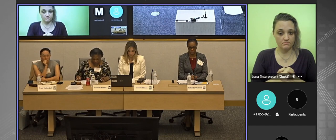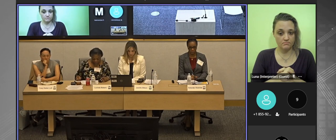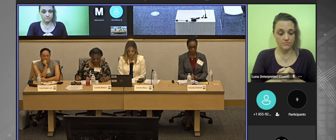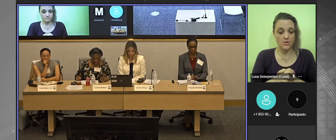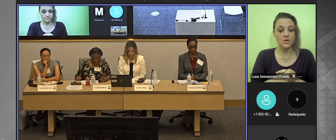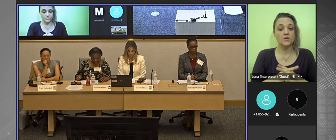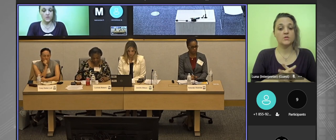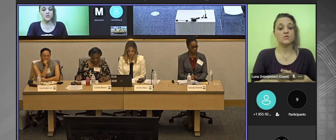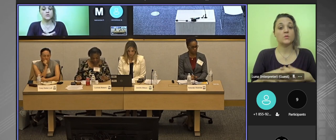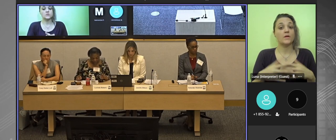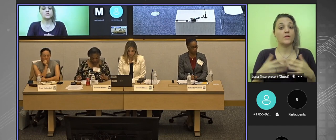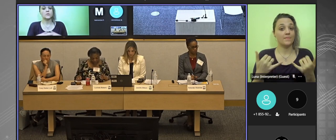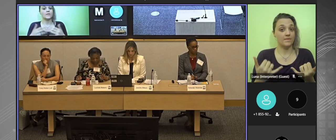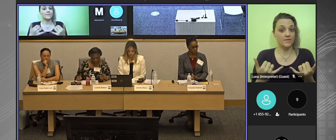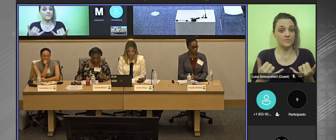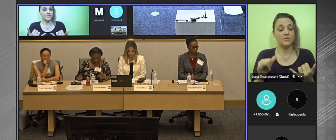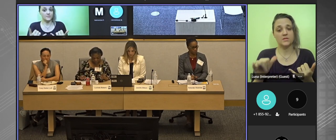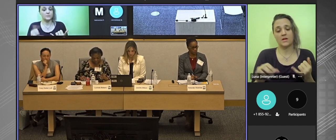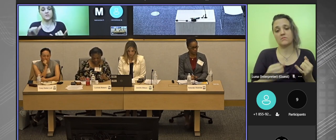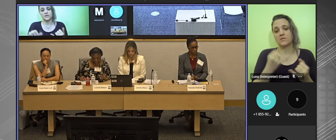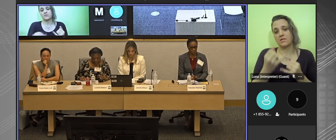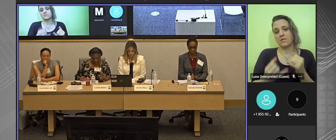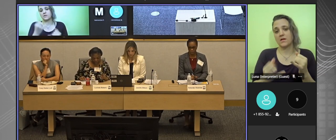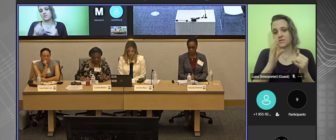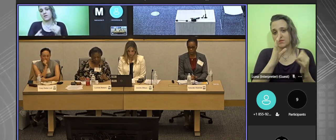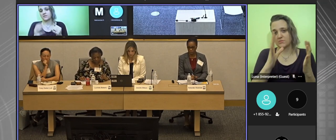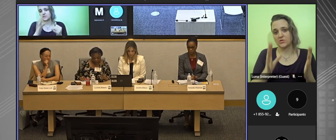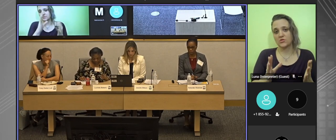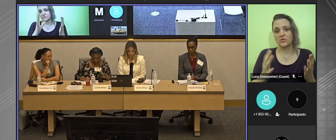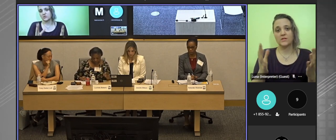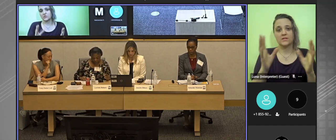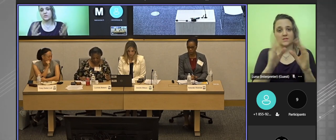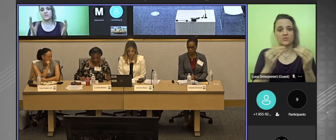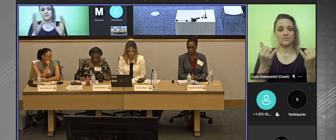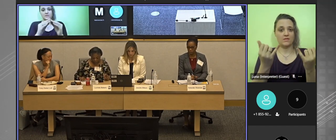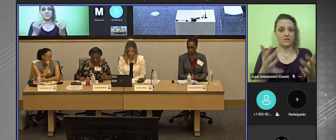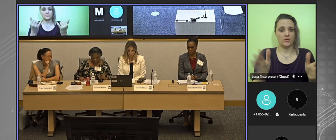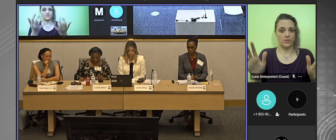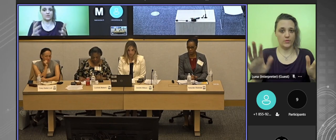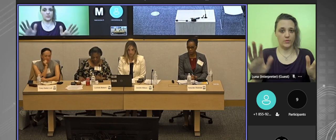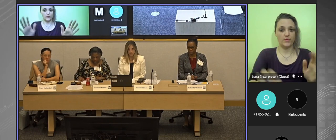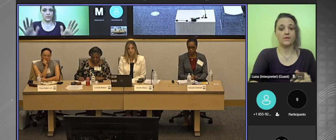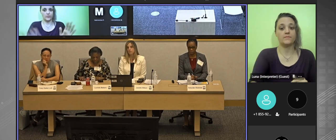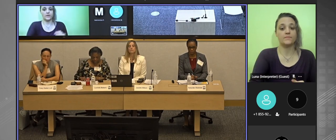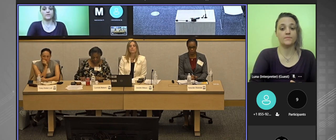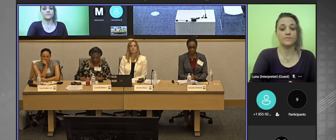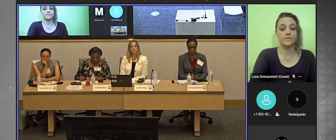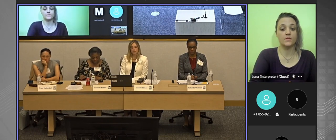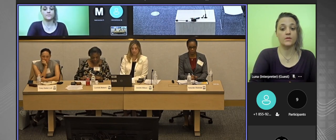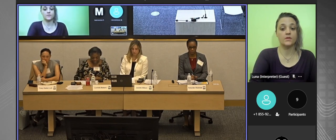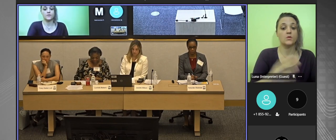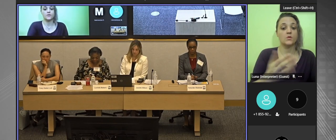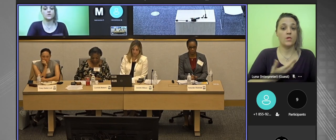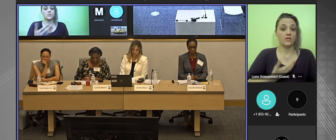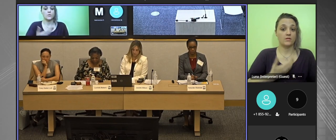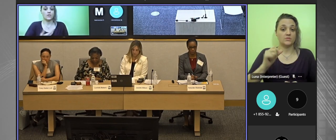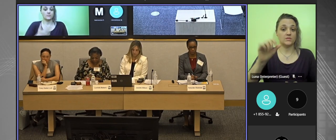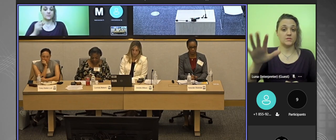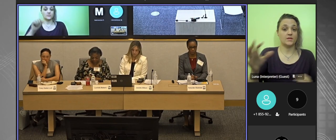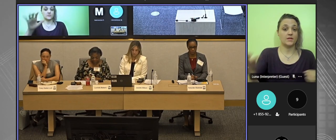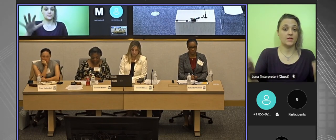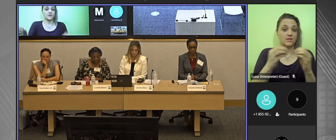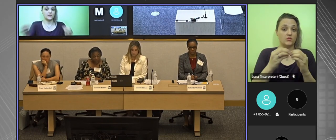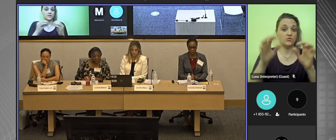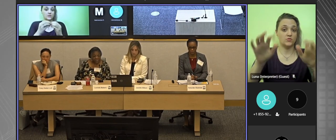So at this point, that was our last speaker. This hearing is now concluded. You're welcome